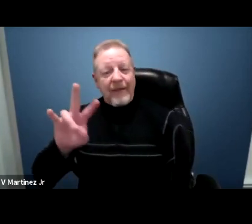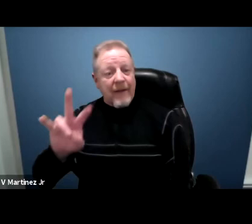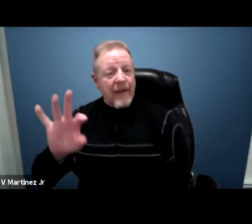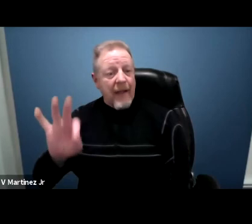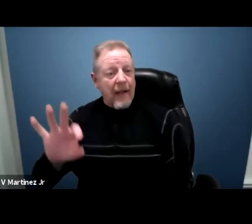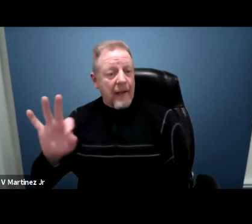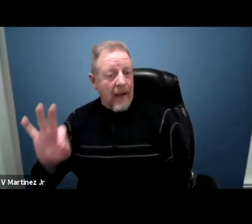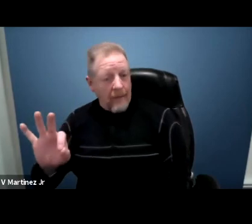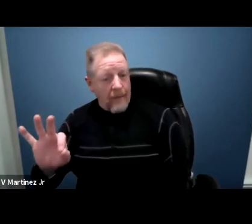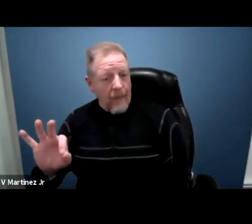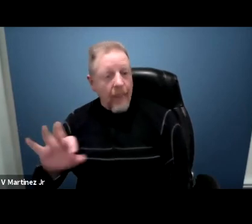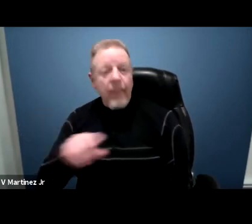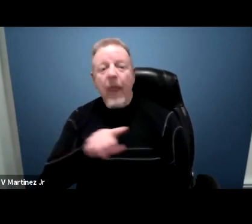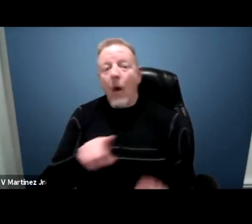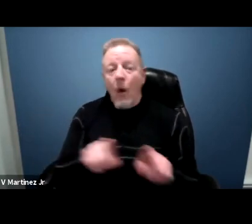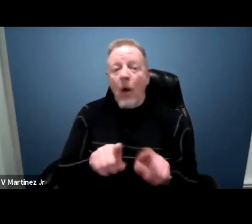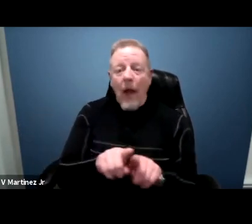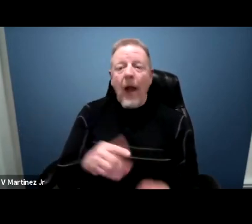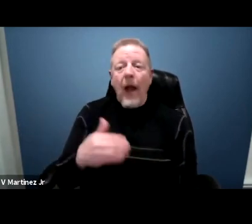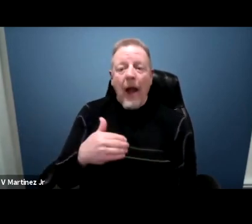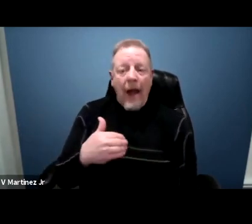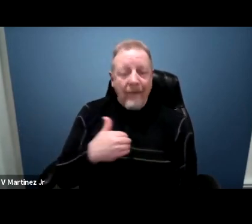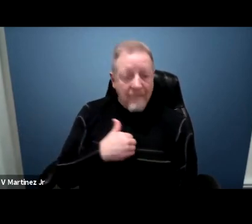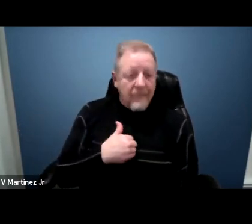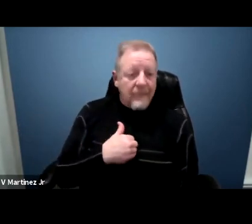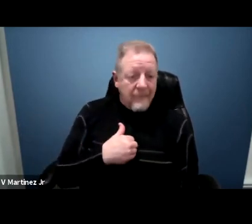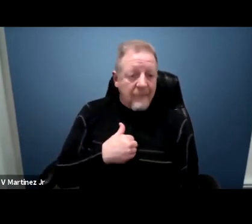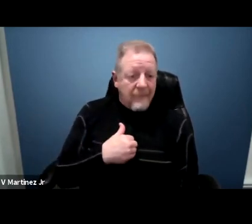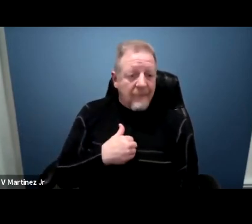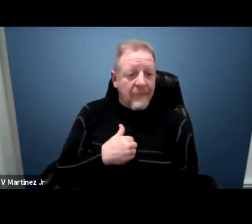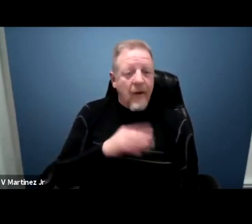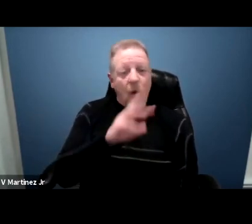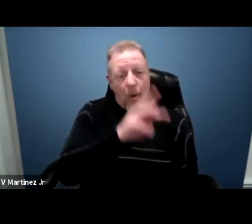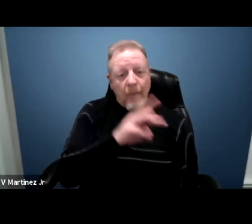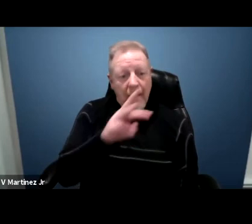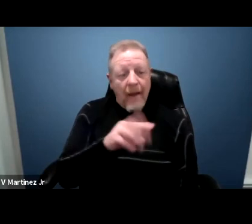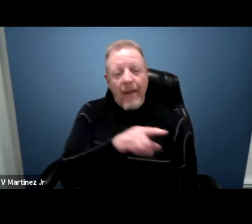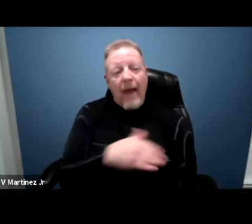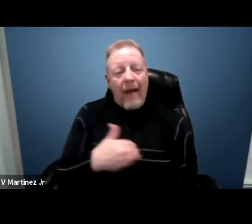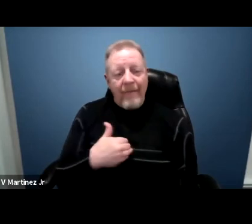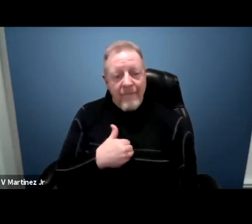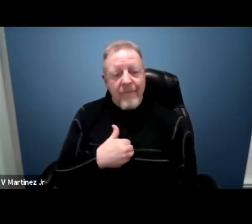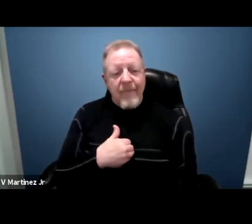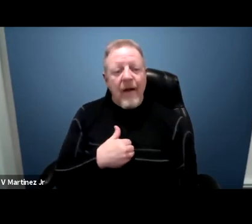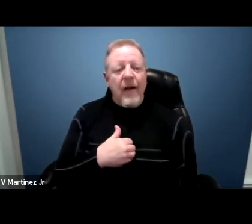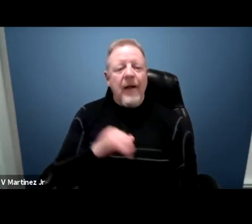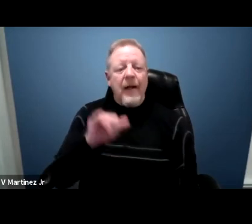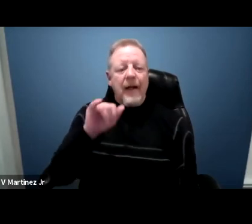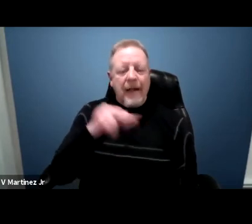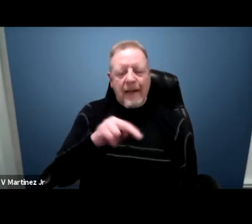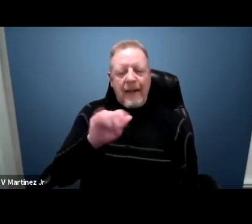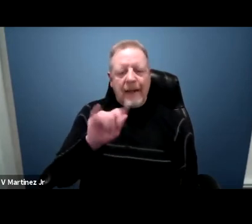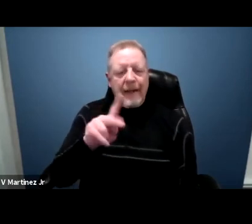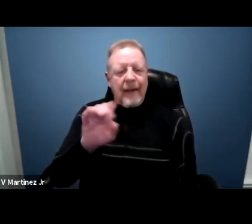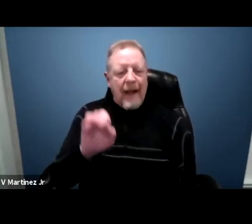401-421-7799. They also have on their website, a intake